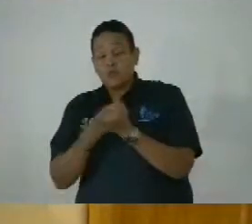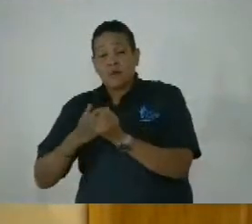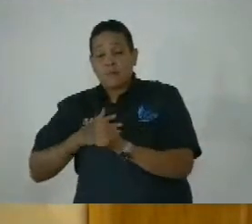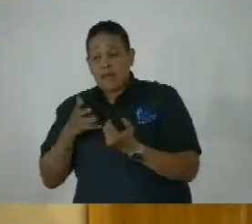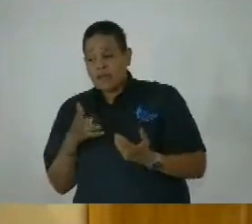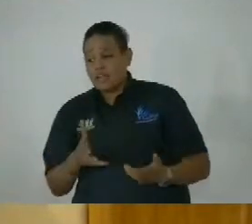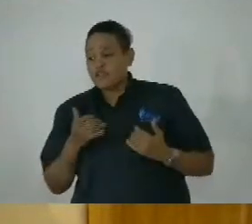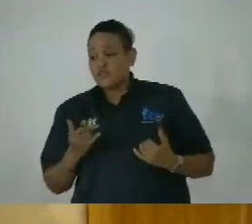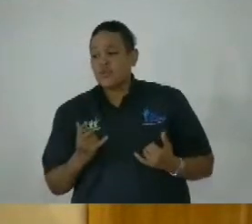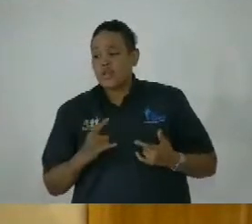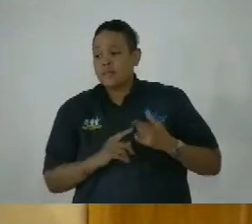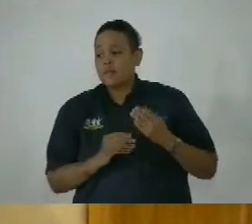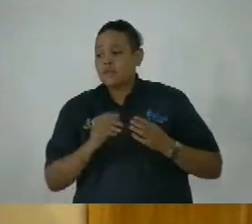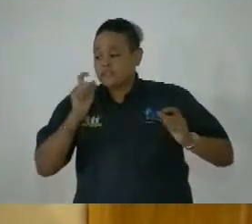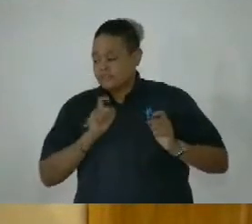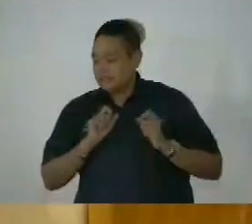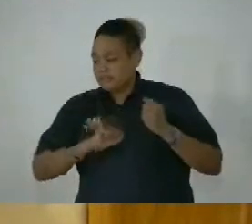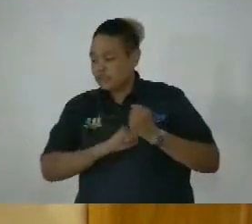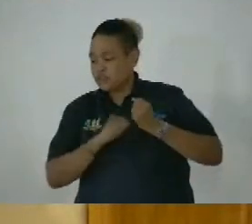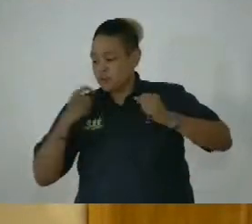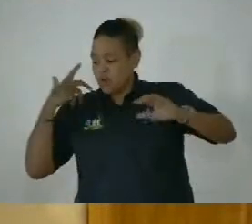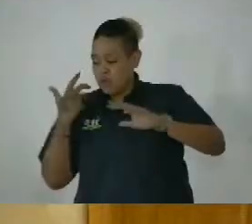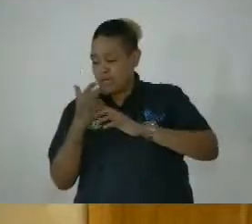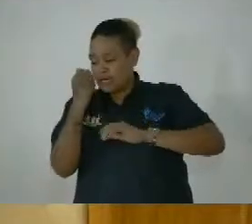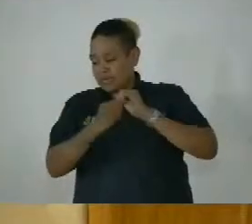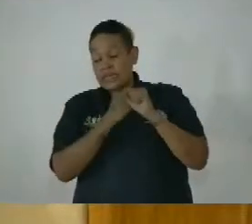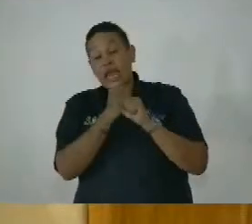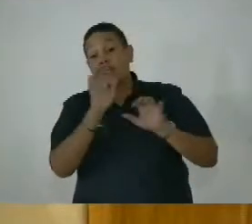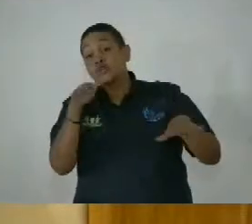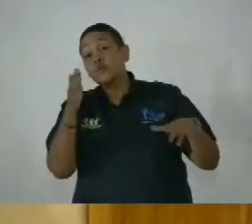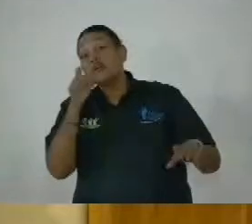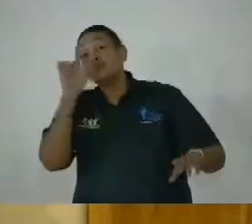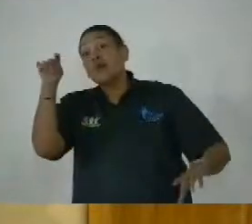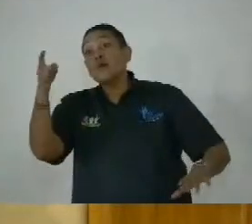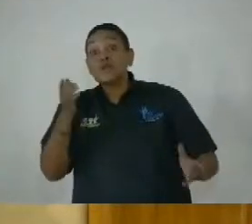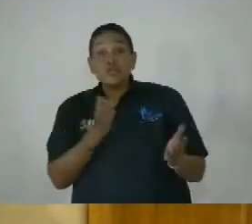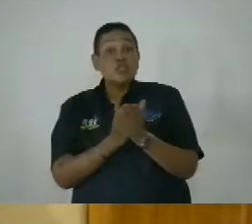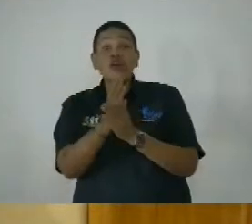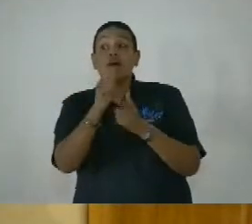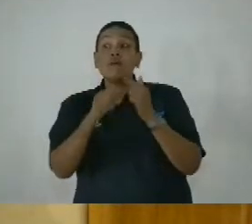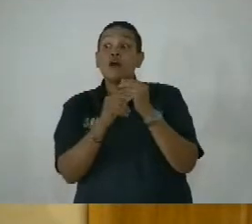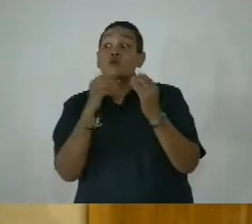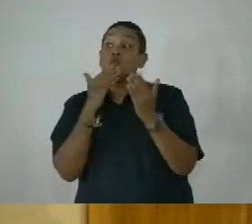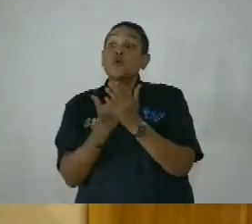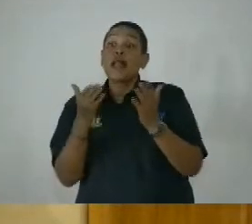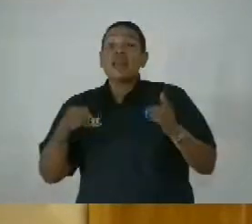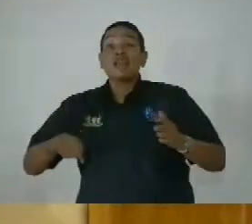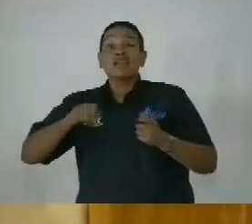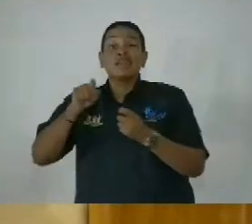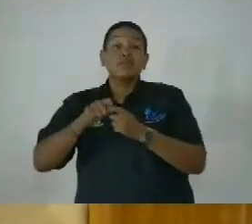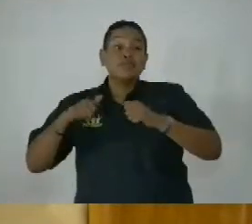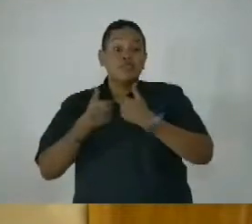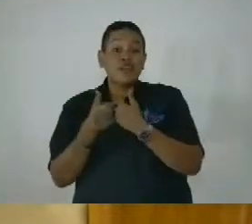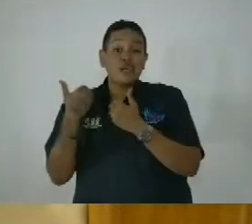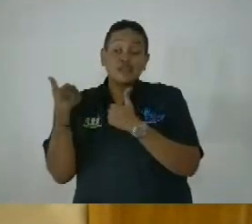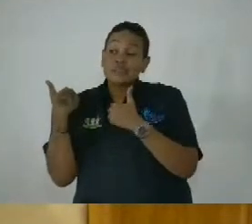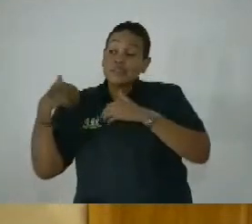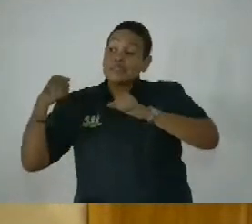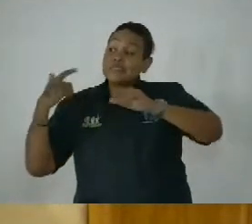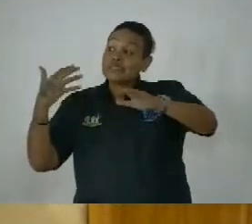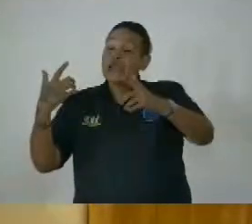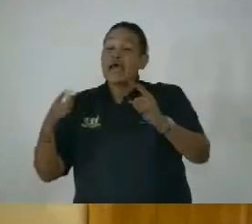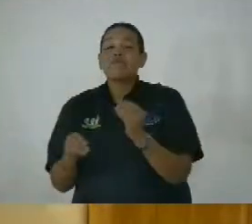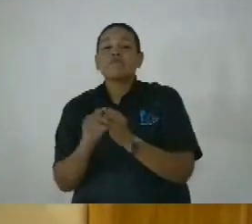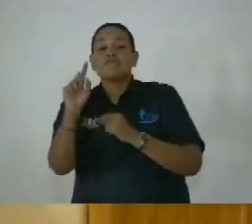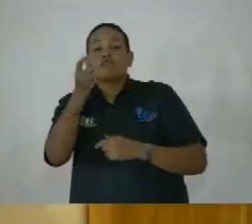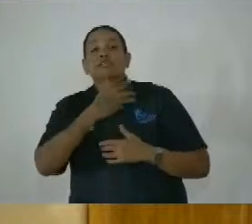here today and have given me the support over the years to not only survive and do well in this particular challenging portfolio. First, to